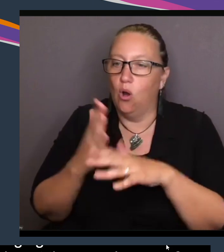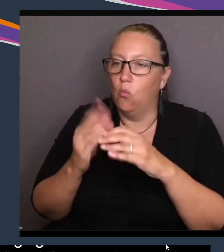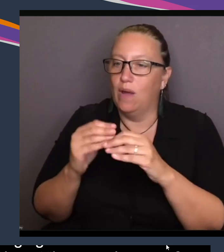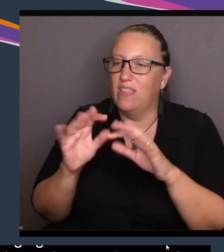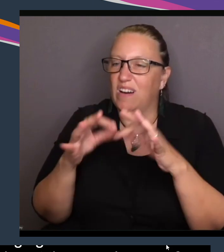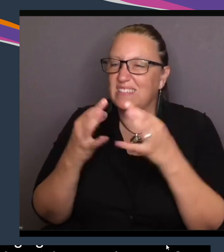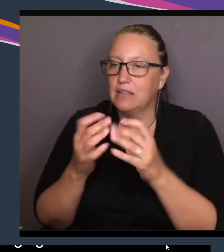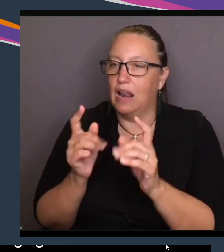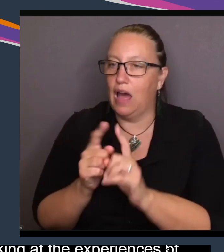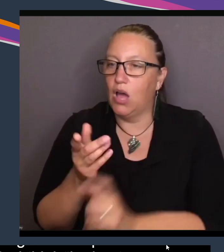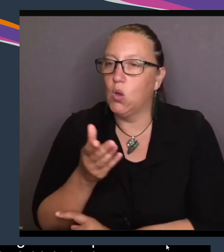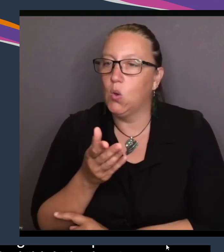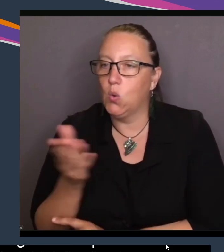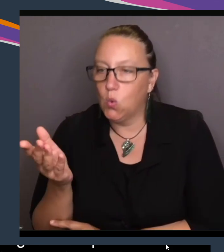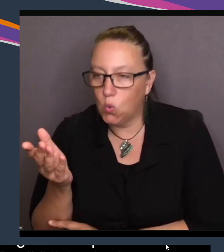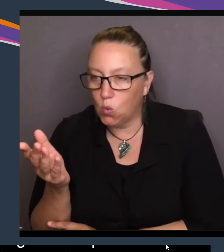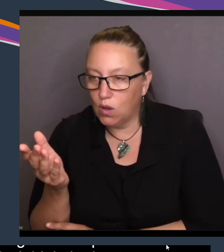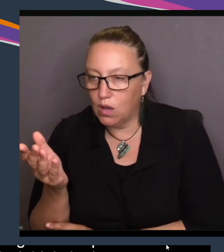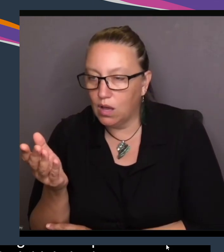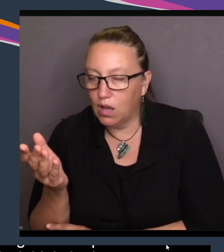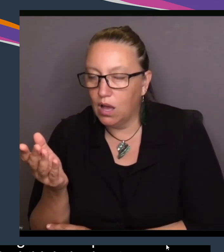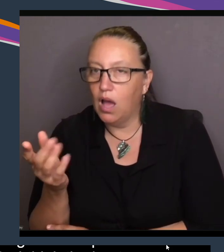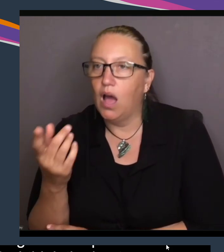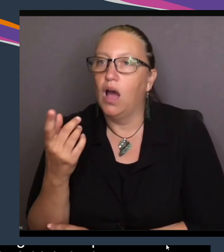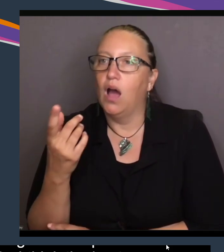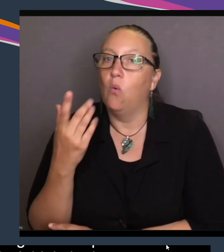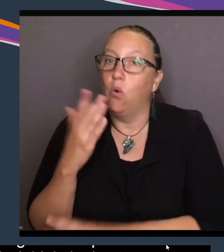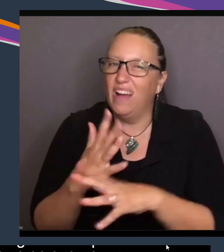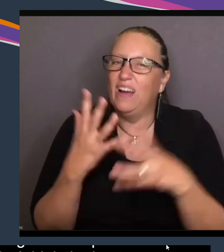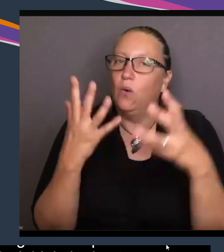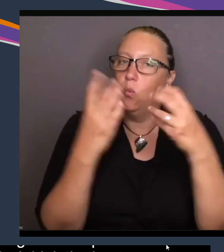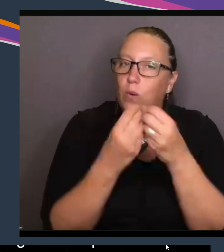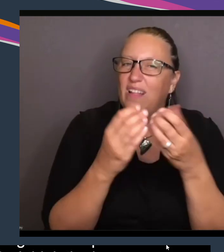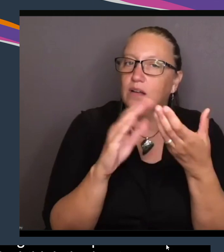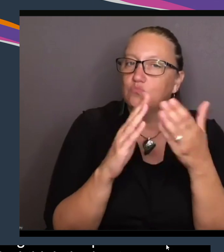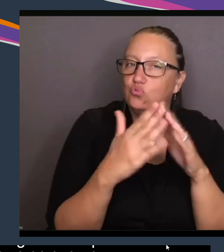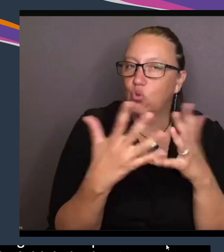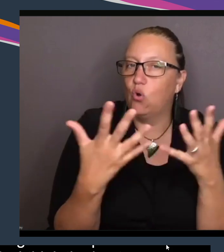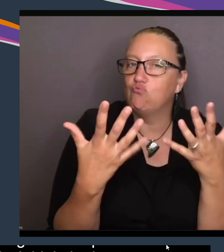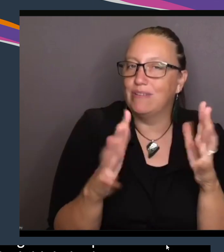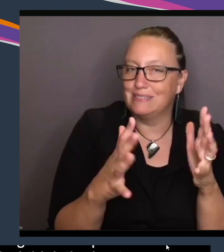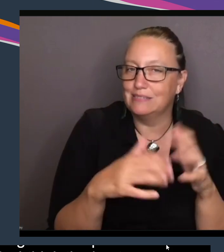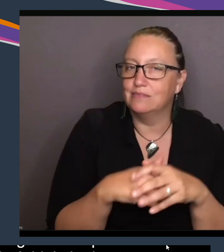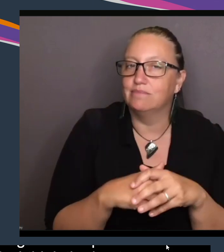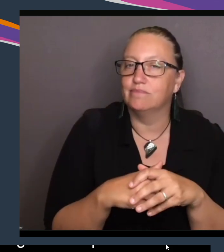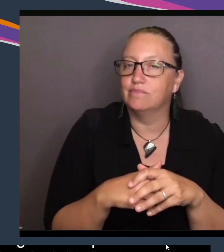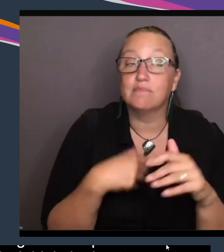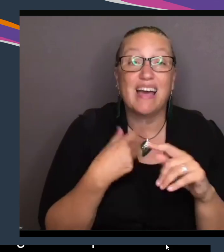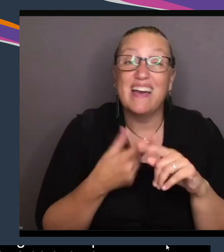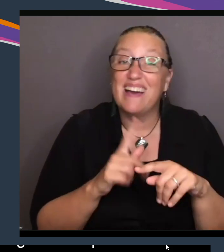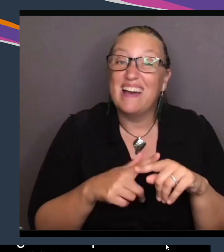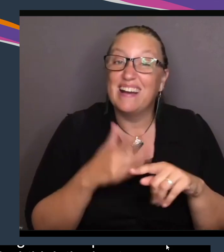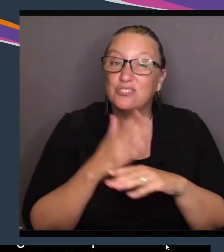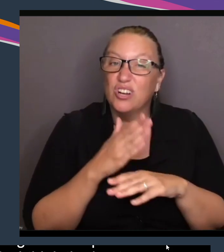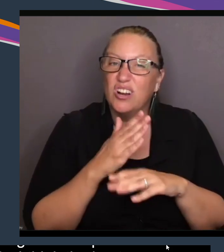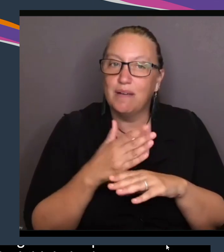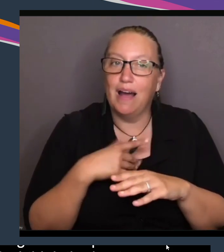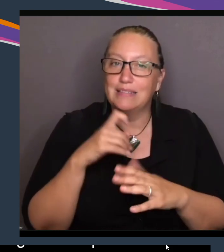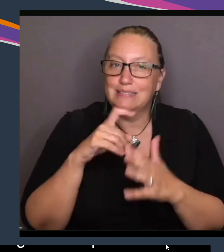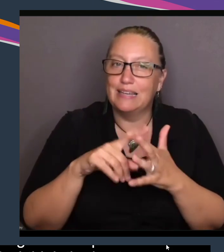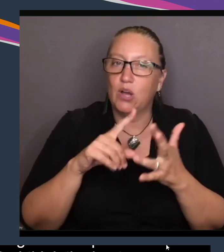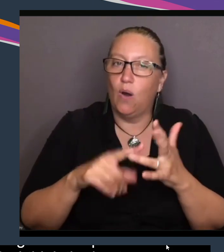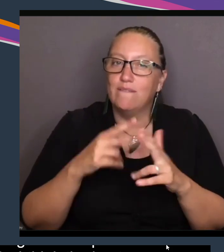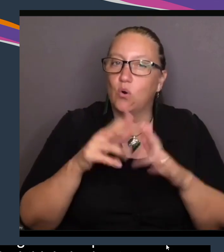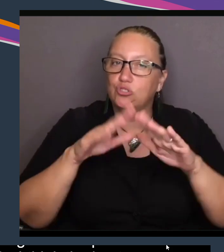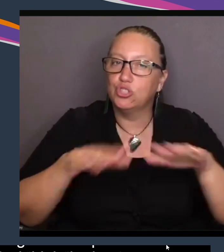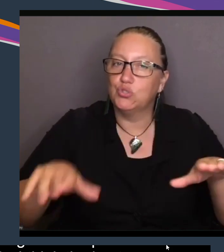are working with community. And that in my previous role, I was CEO of Children and Young People with Disability